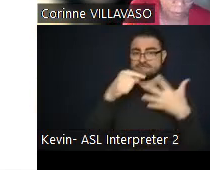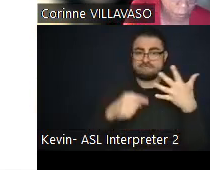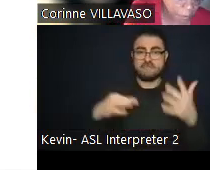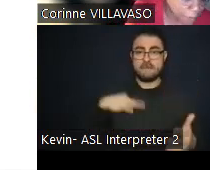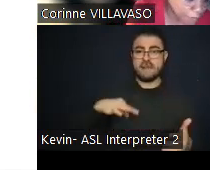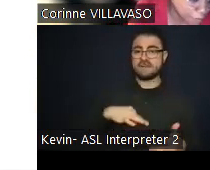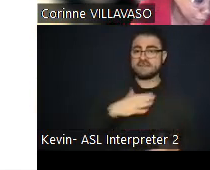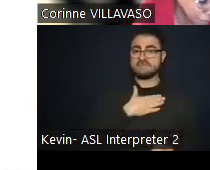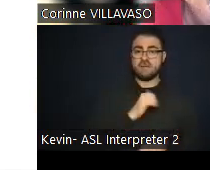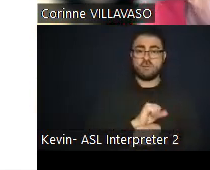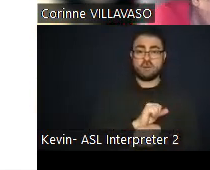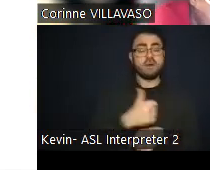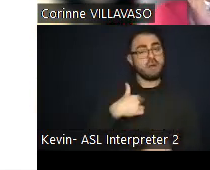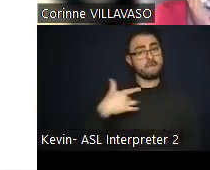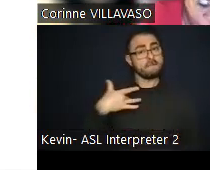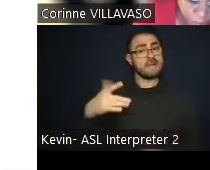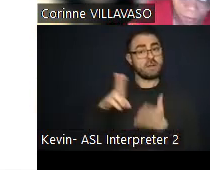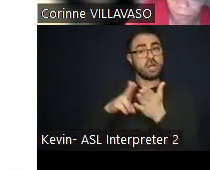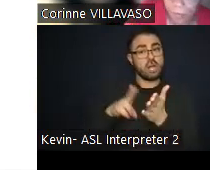I'm a contractor most of the time. So